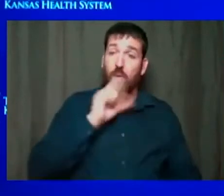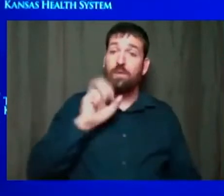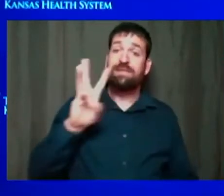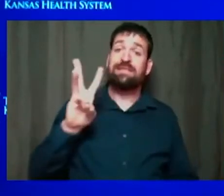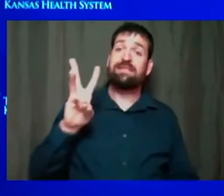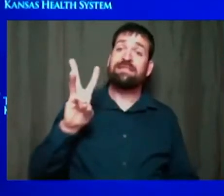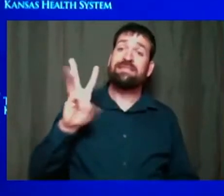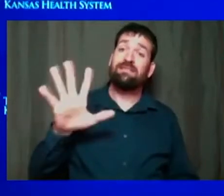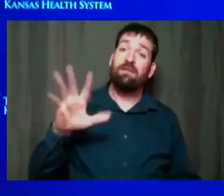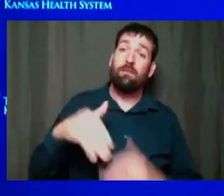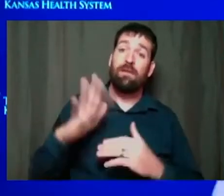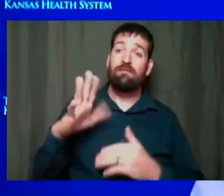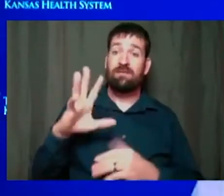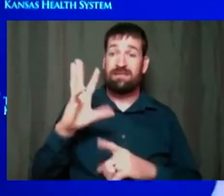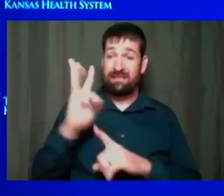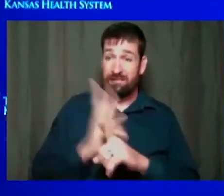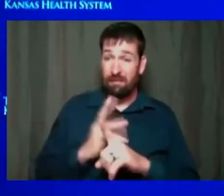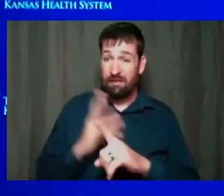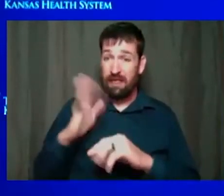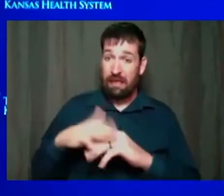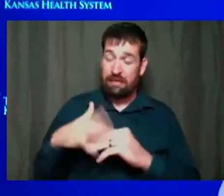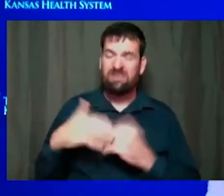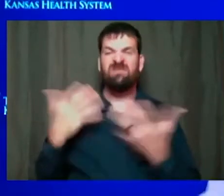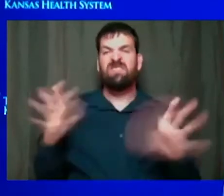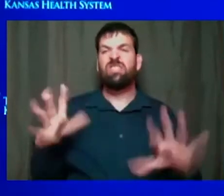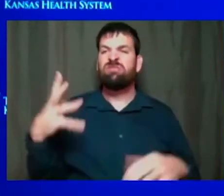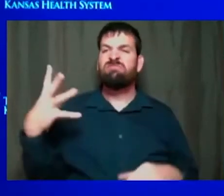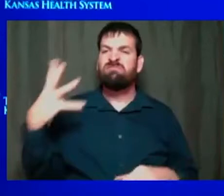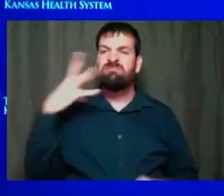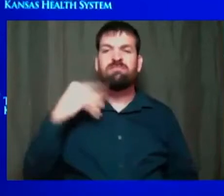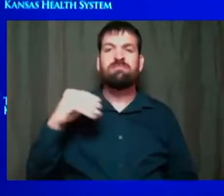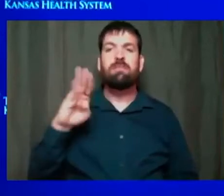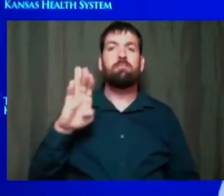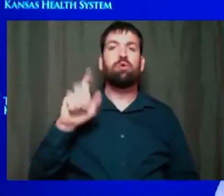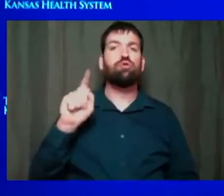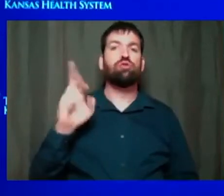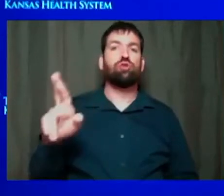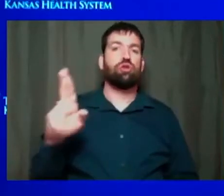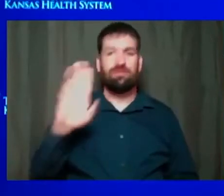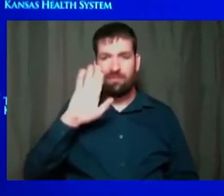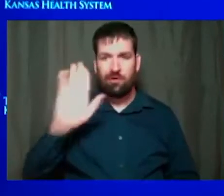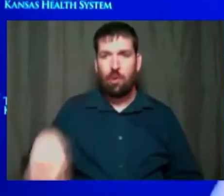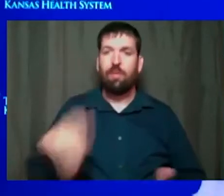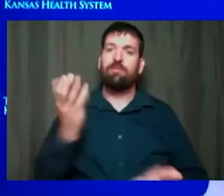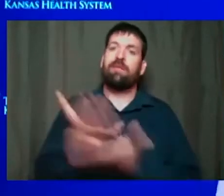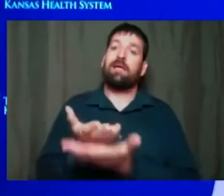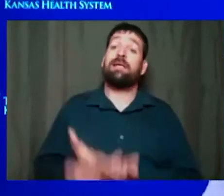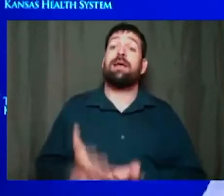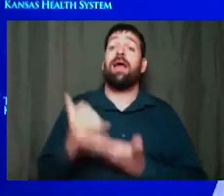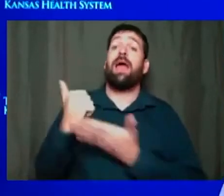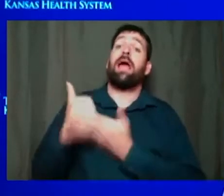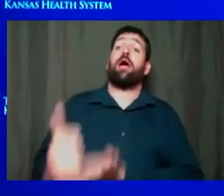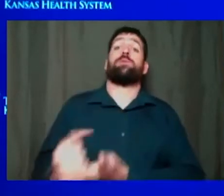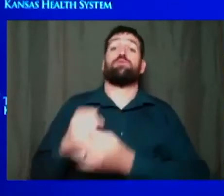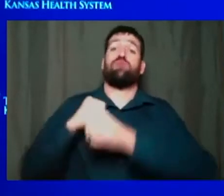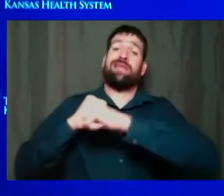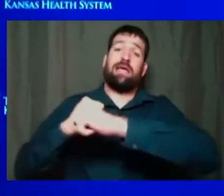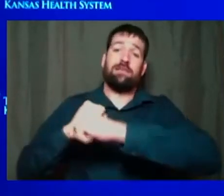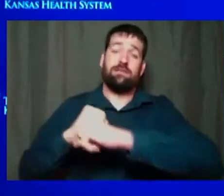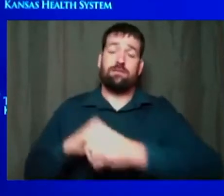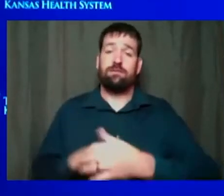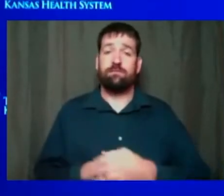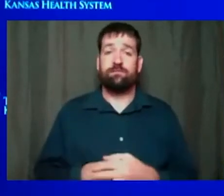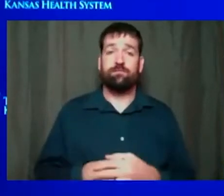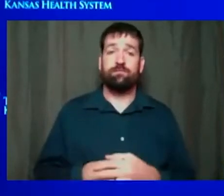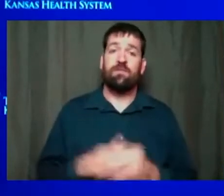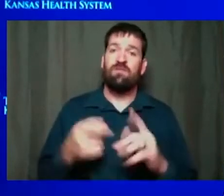make sure you have that booster. We know the data is good to support the fact that it helps protect you from hospitalization,